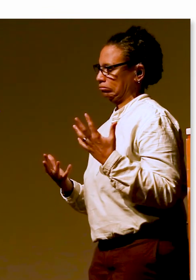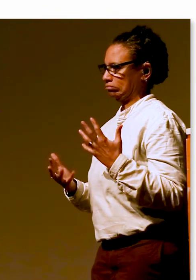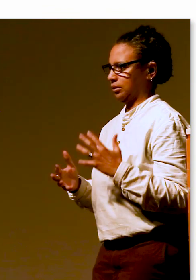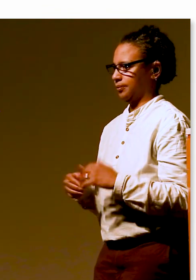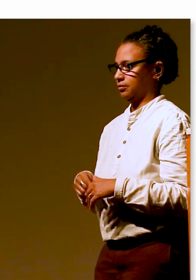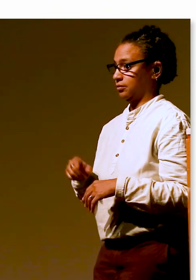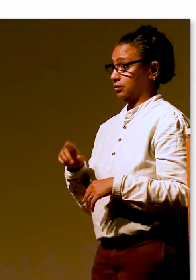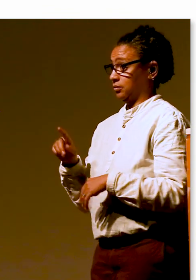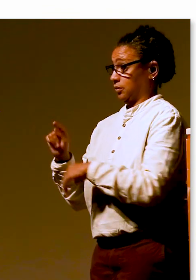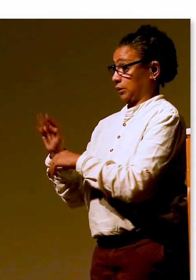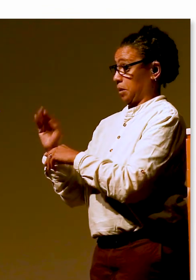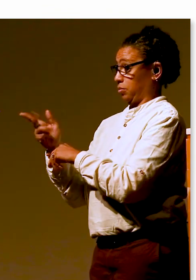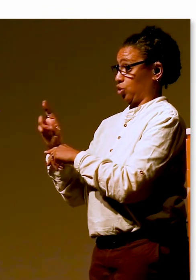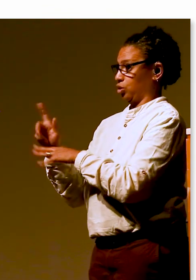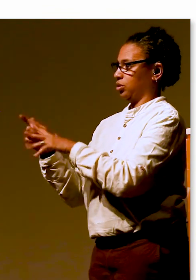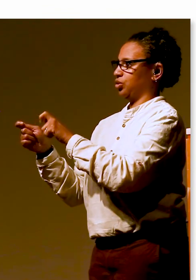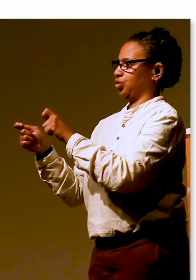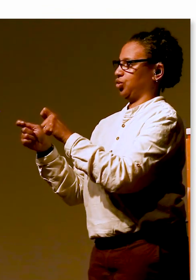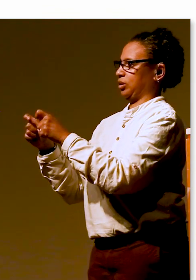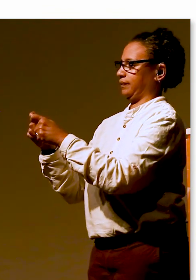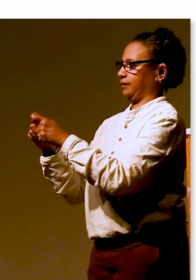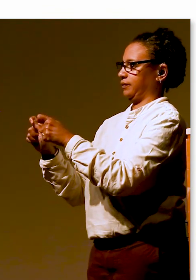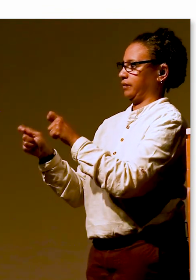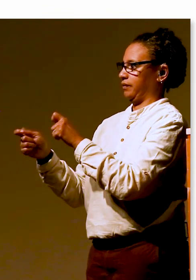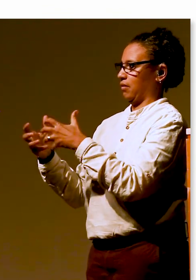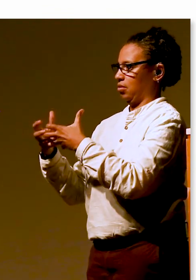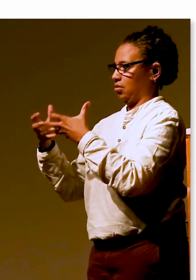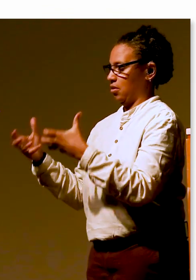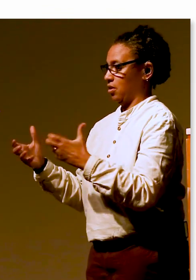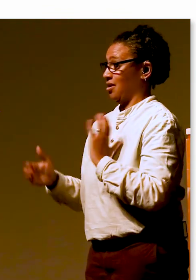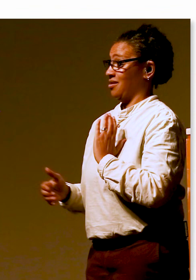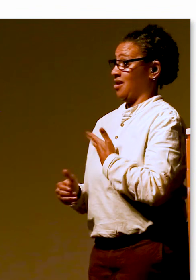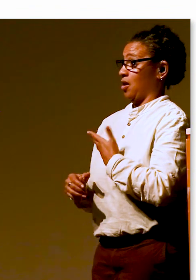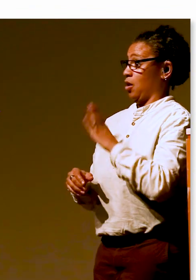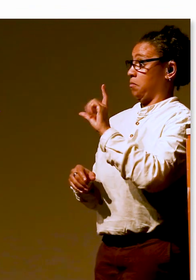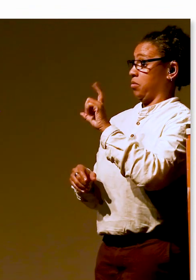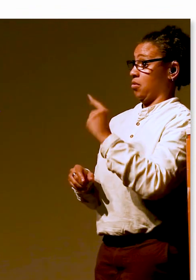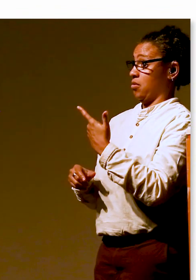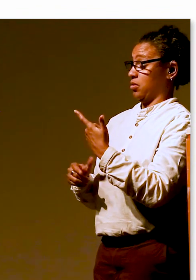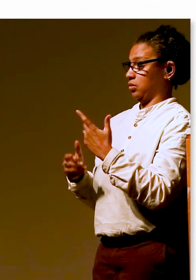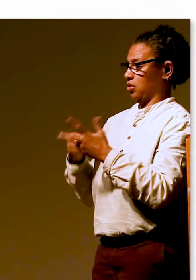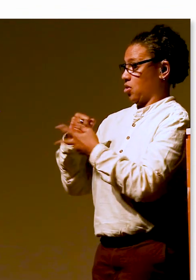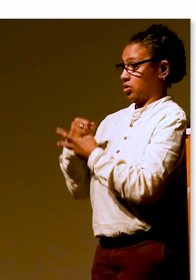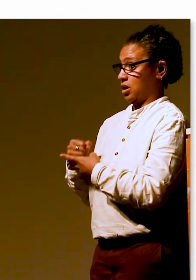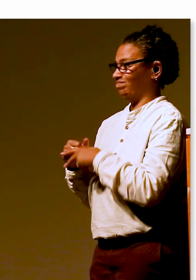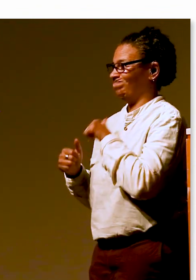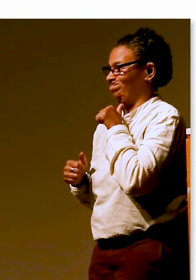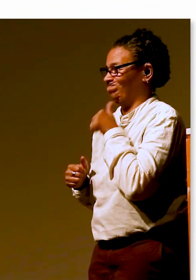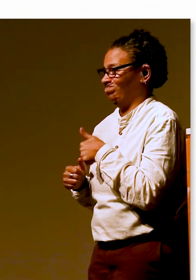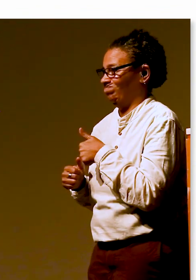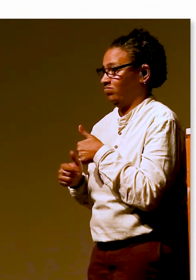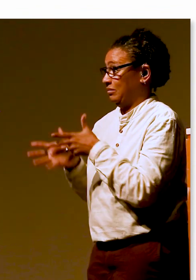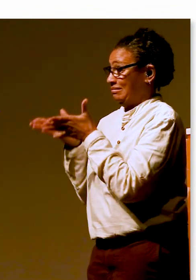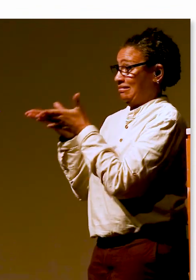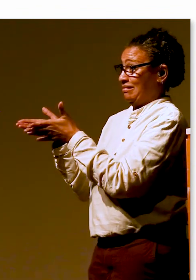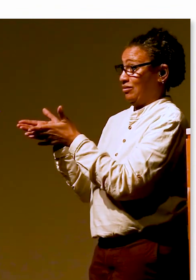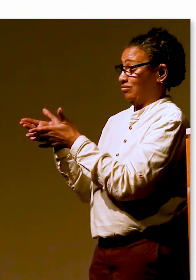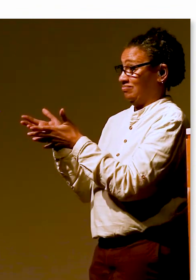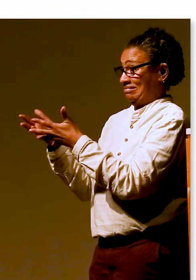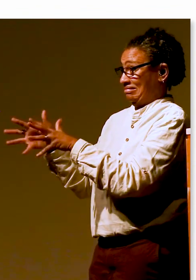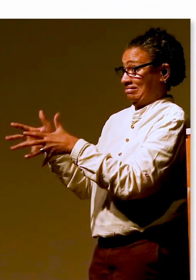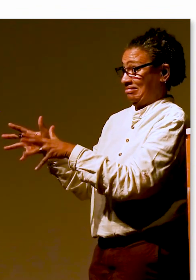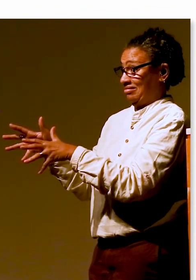much, because the blog as it exists right now isn't archived. It's just, that's it. And if like Tumblr closed tomorrow,